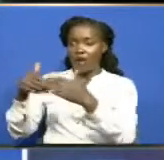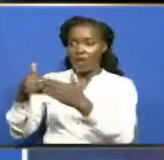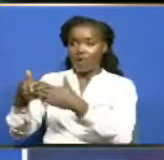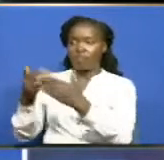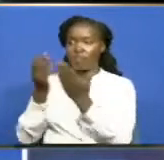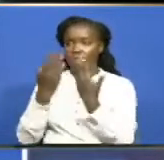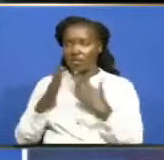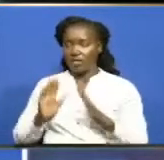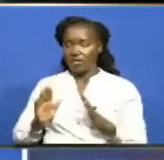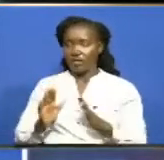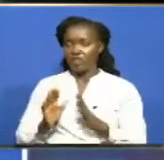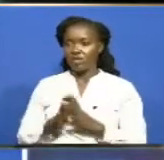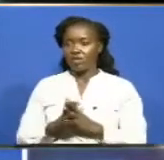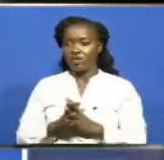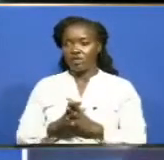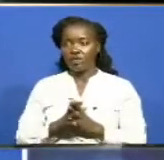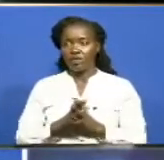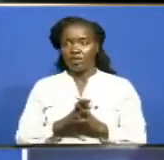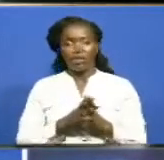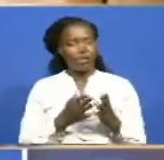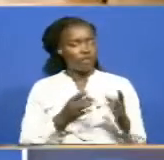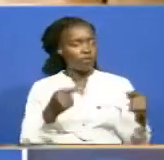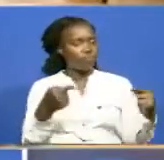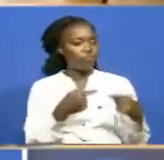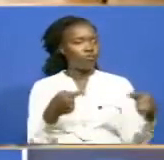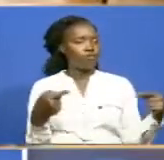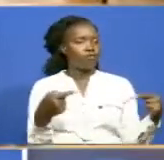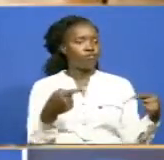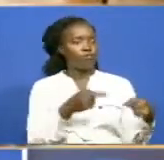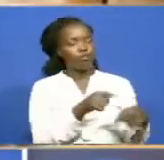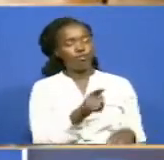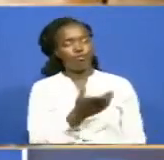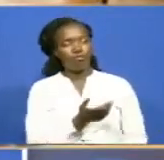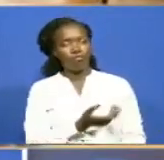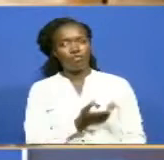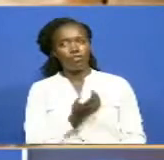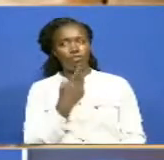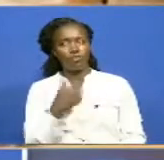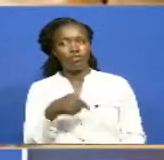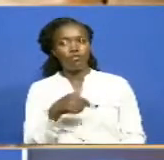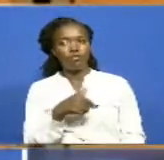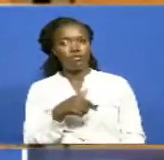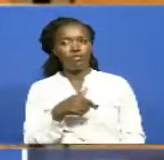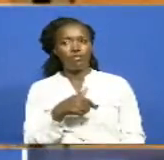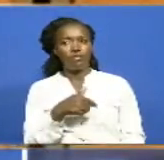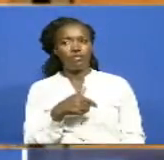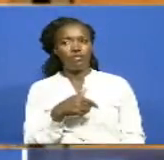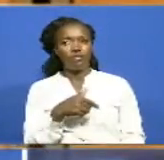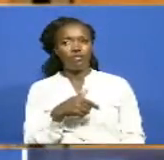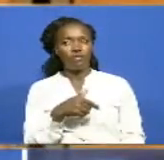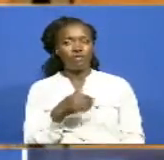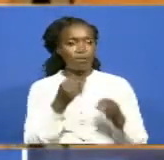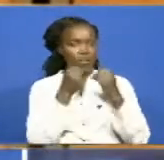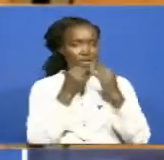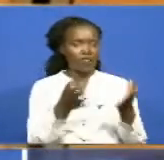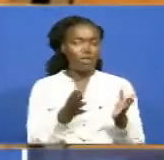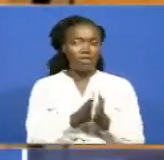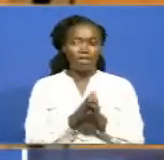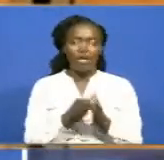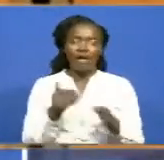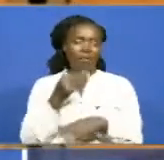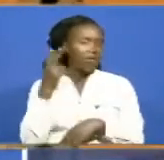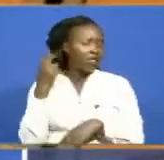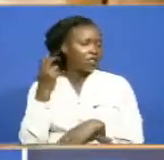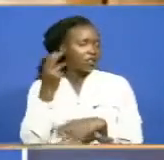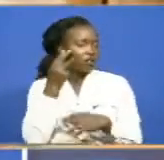And in the numbers... You just contradicted yourself. Don't tell us about due diligence, because there was none. After listening